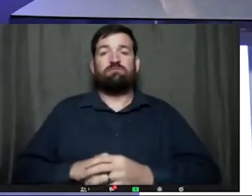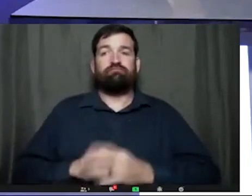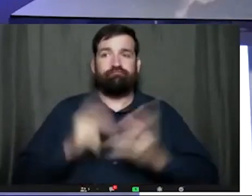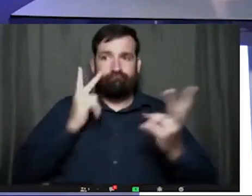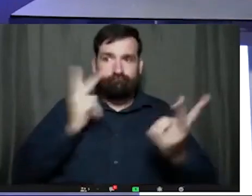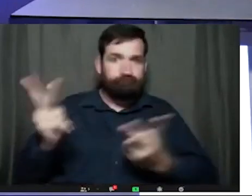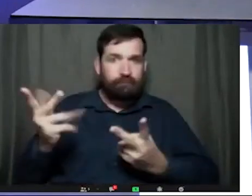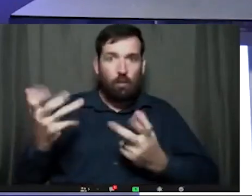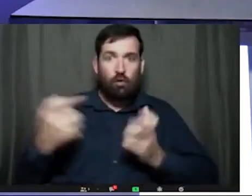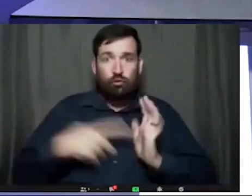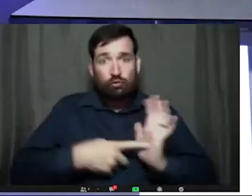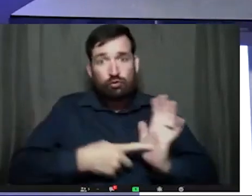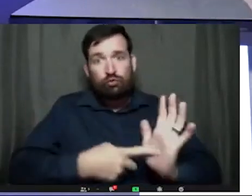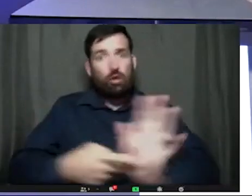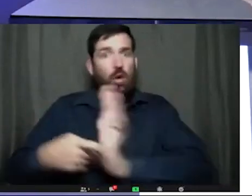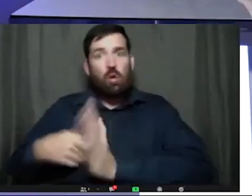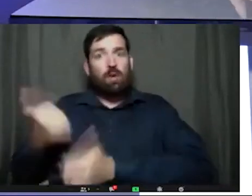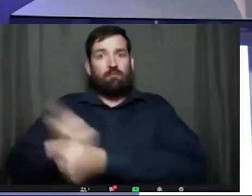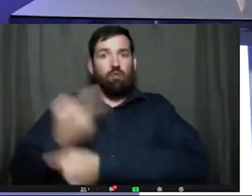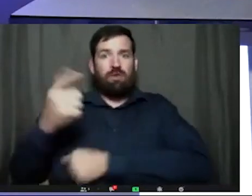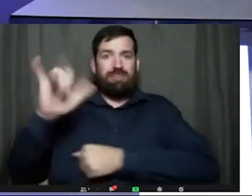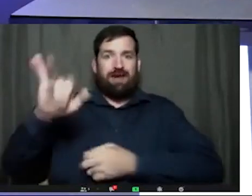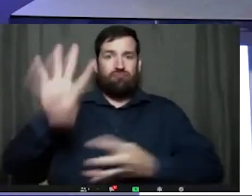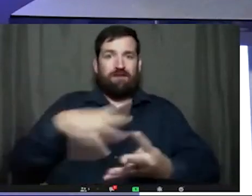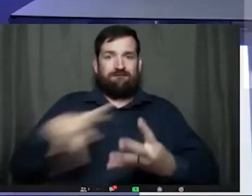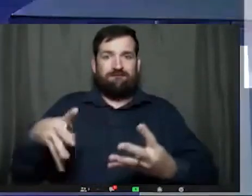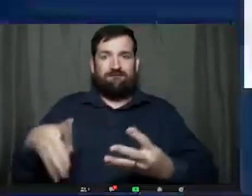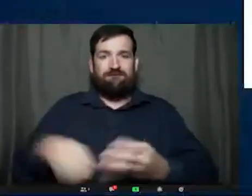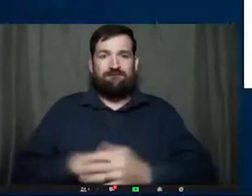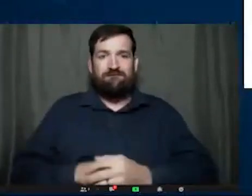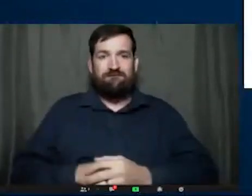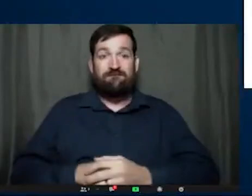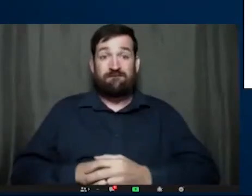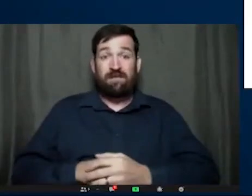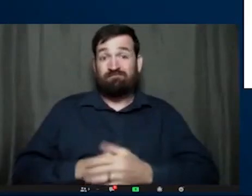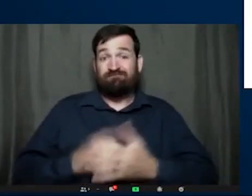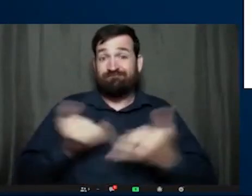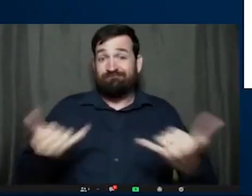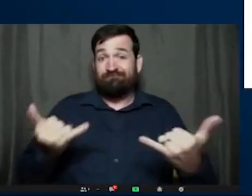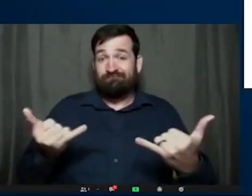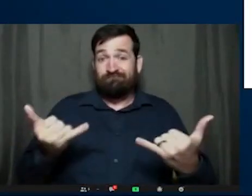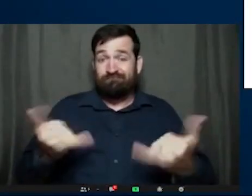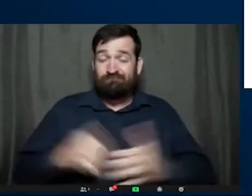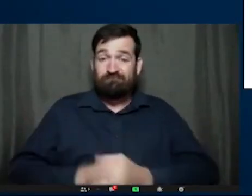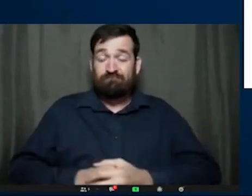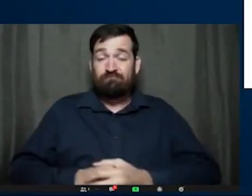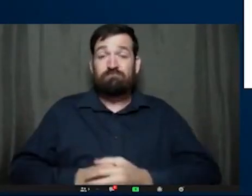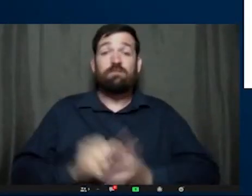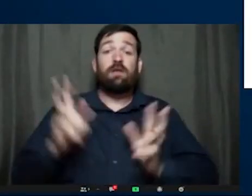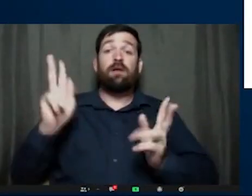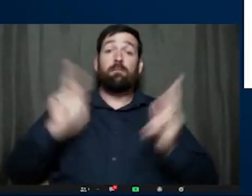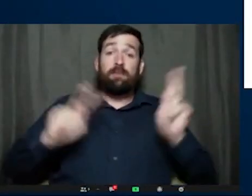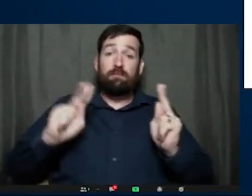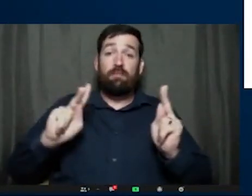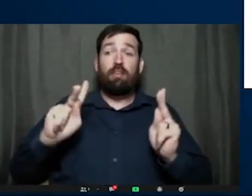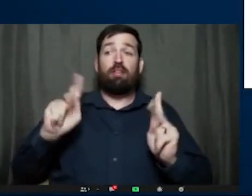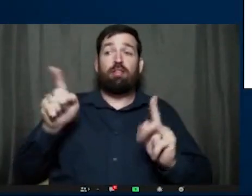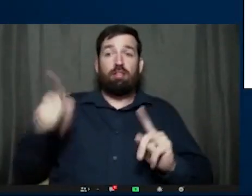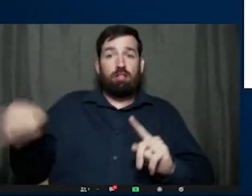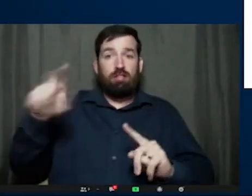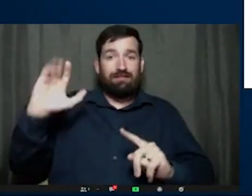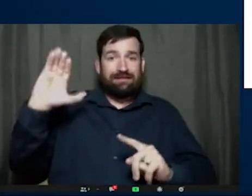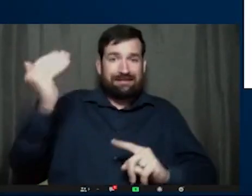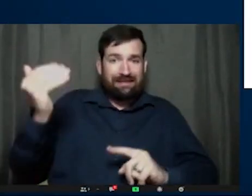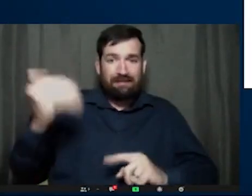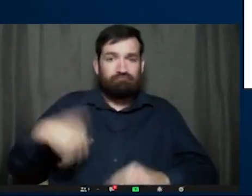everybody that graph that you opened with. This is where we are. And like I said, people seem to either not be aware of the